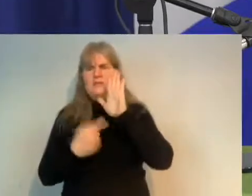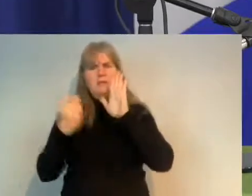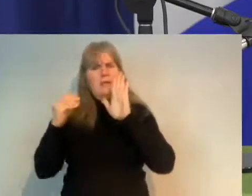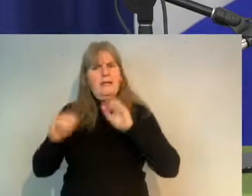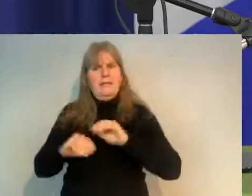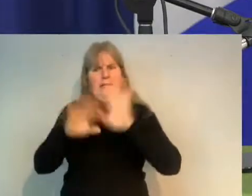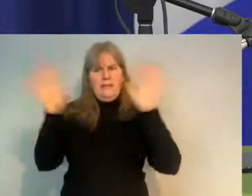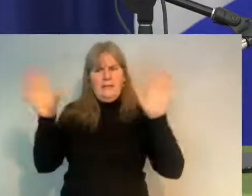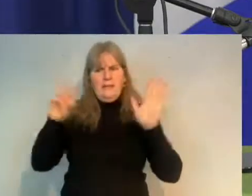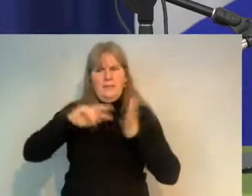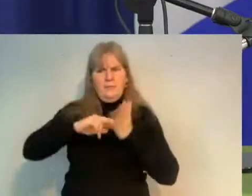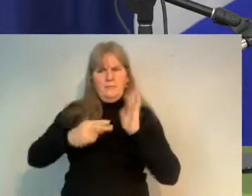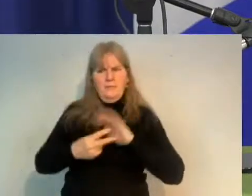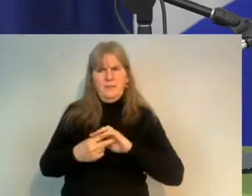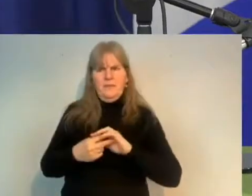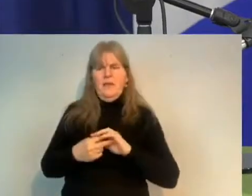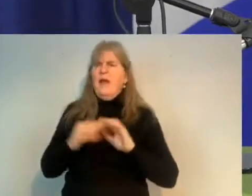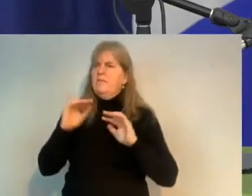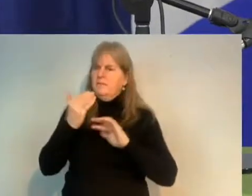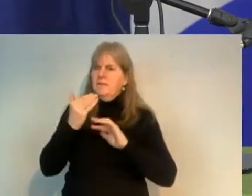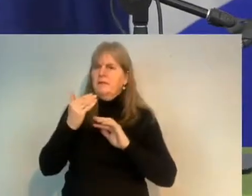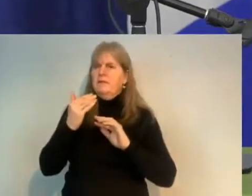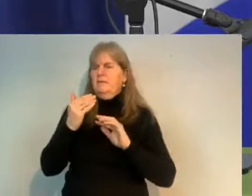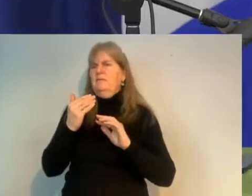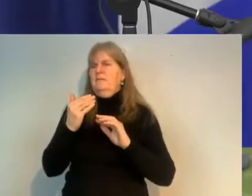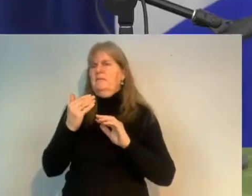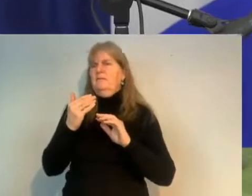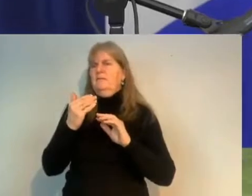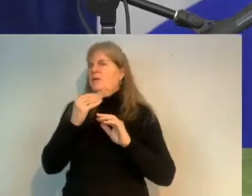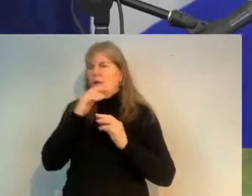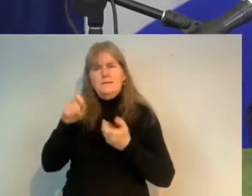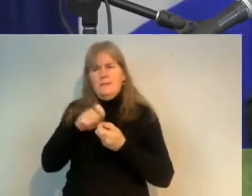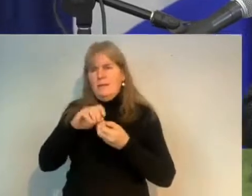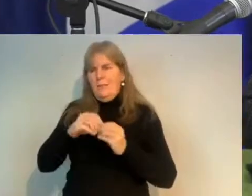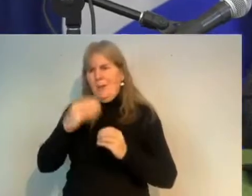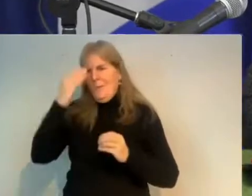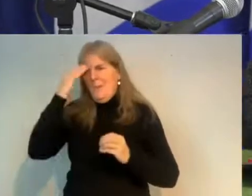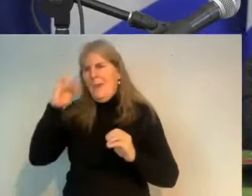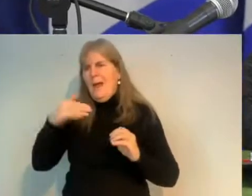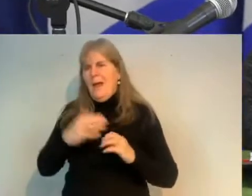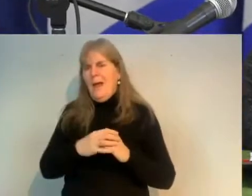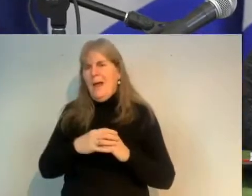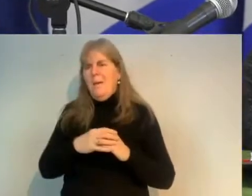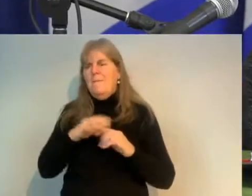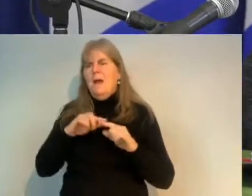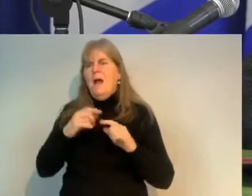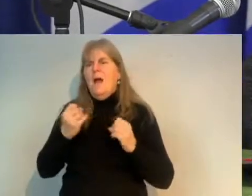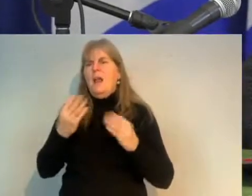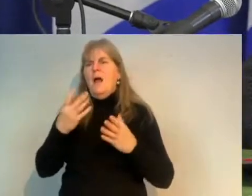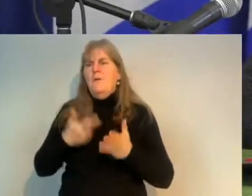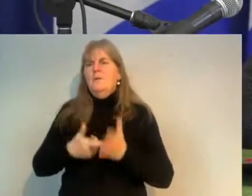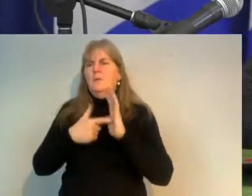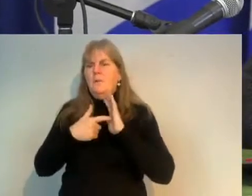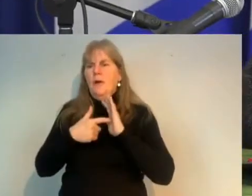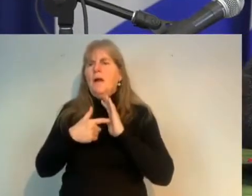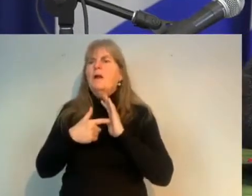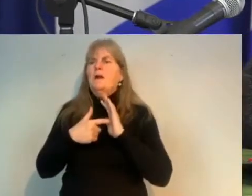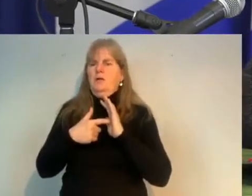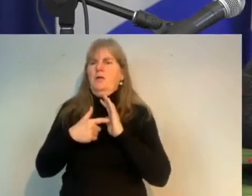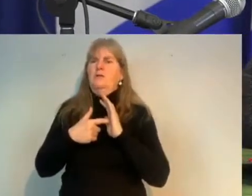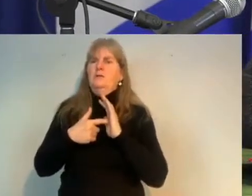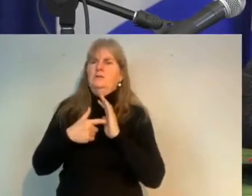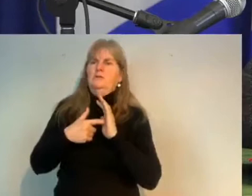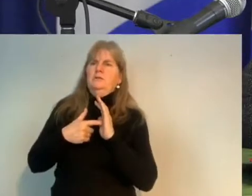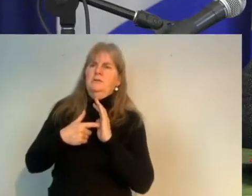what the limitations are, and certainly it takes a lot to have a number that is